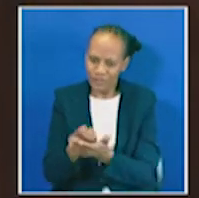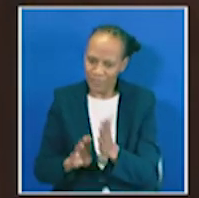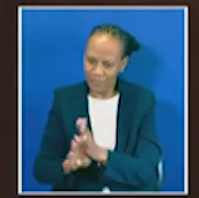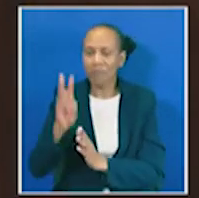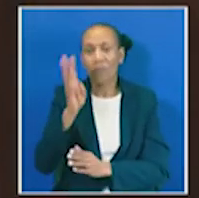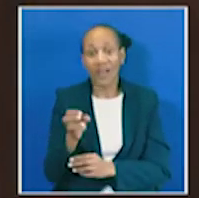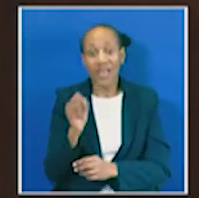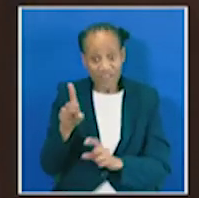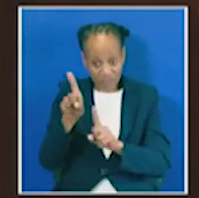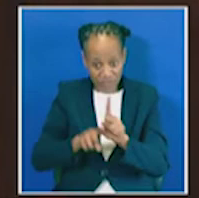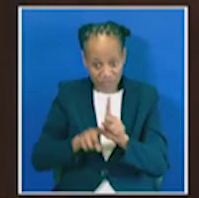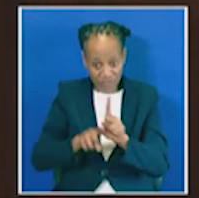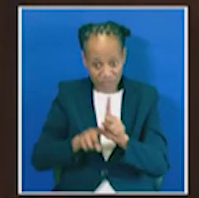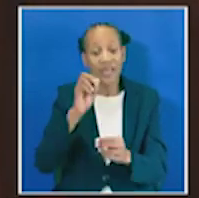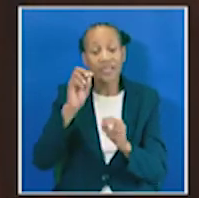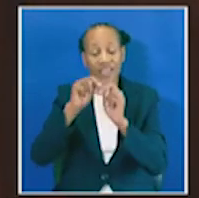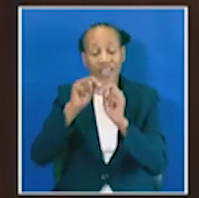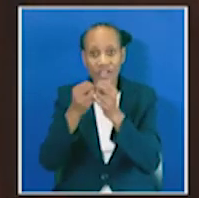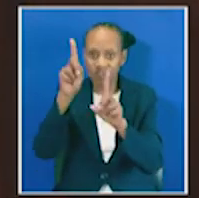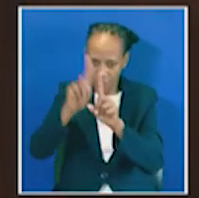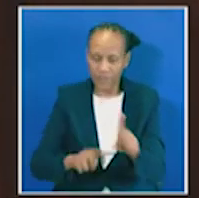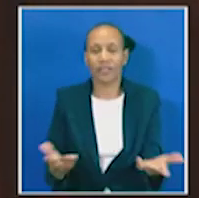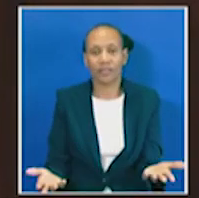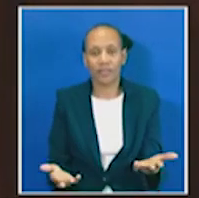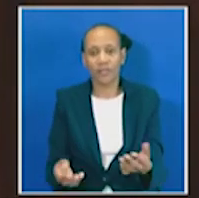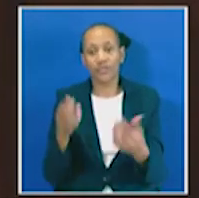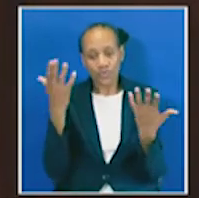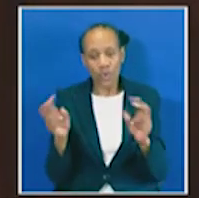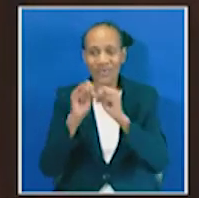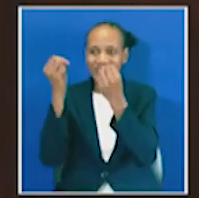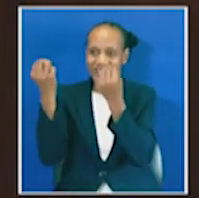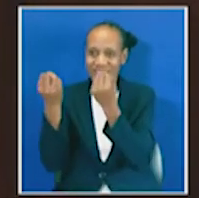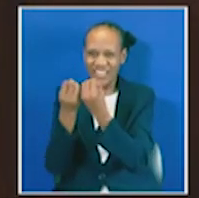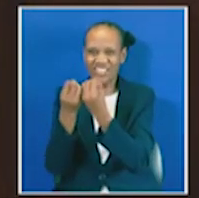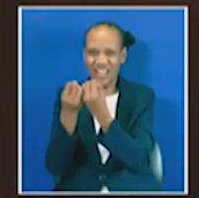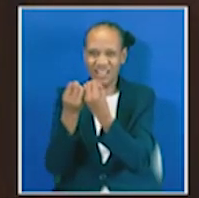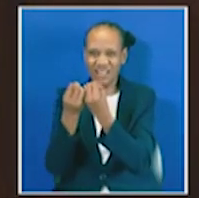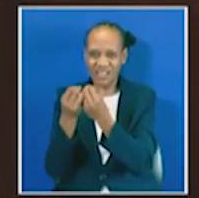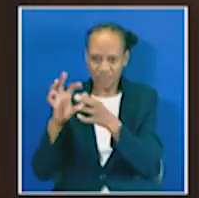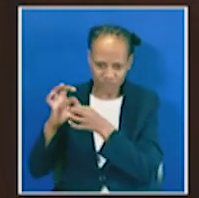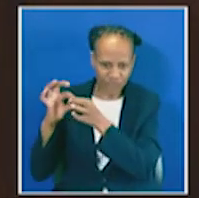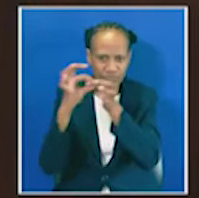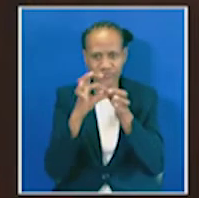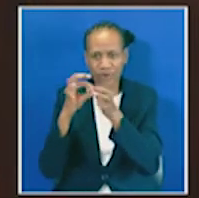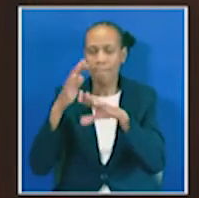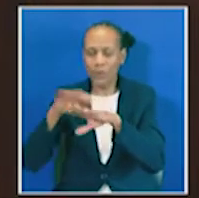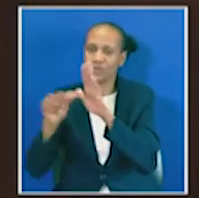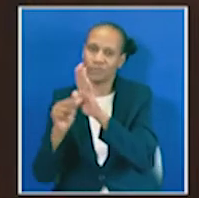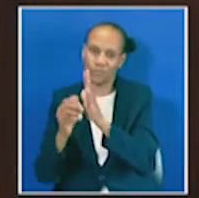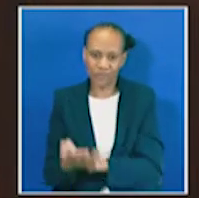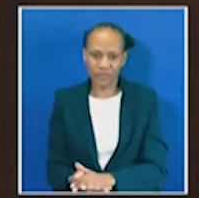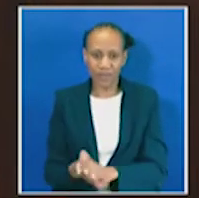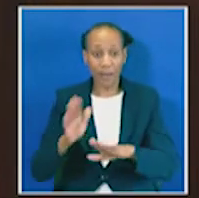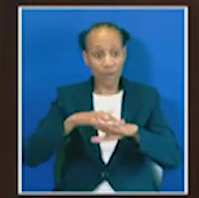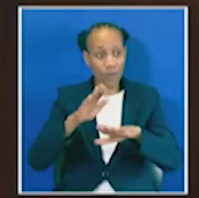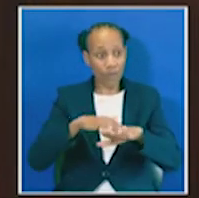failed state and a failed nation. Therefore, our national interest is paramount. Let me just highlight a few extra of